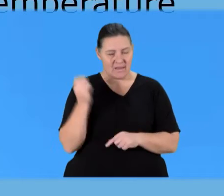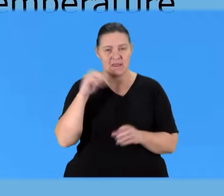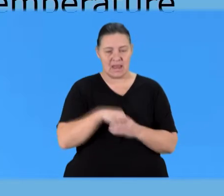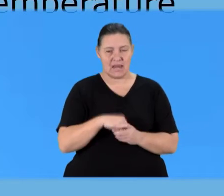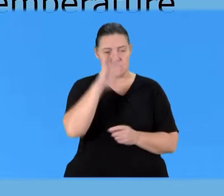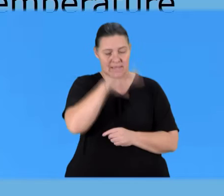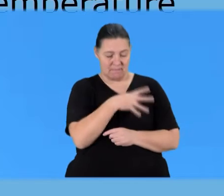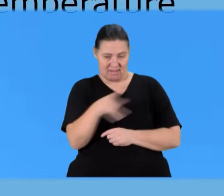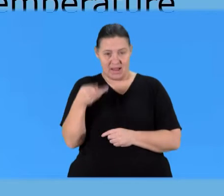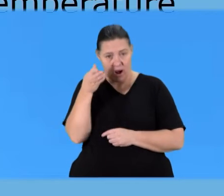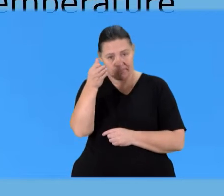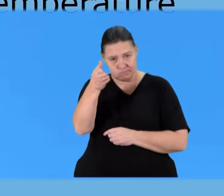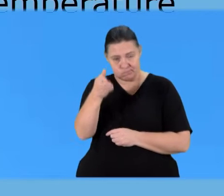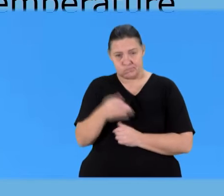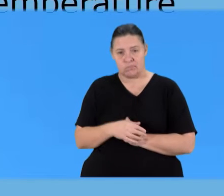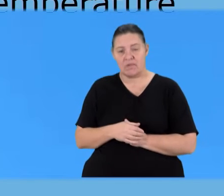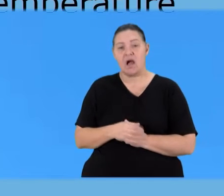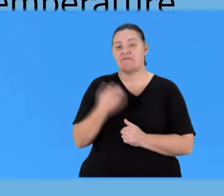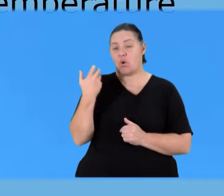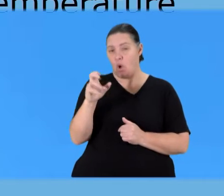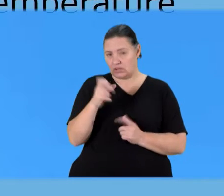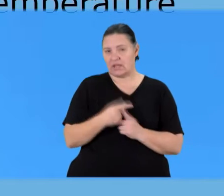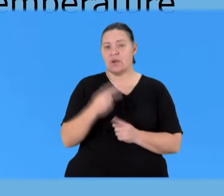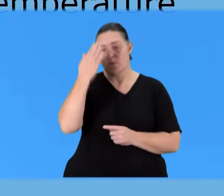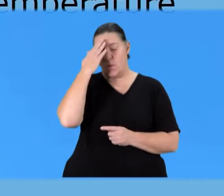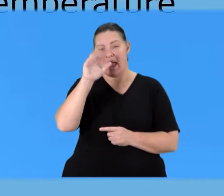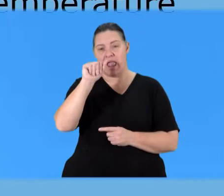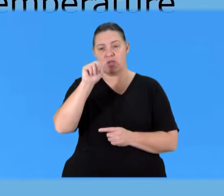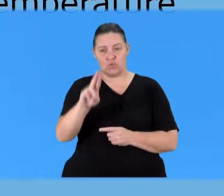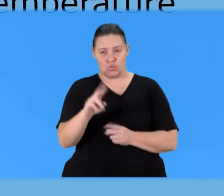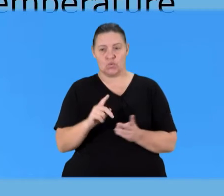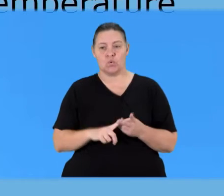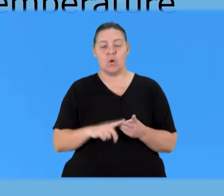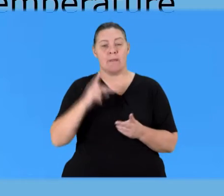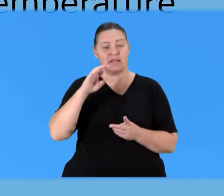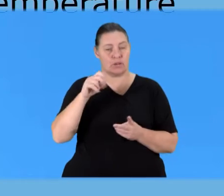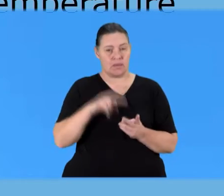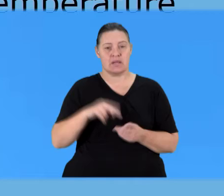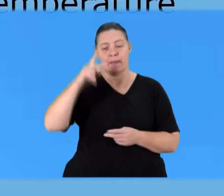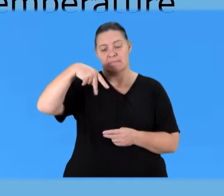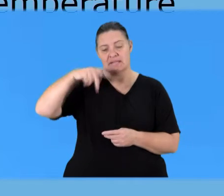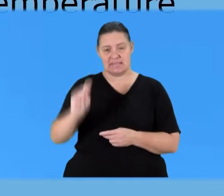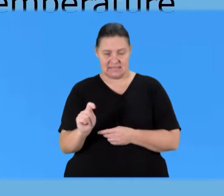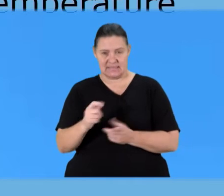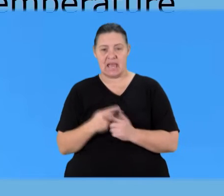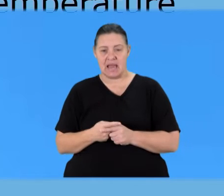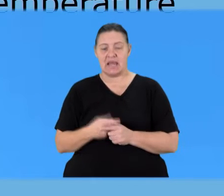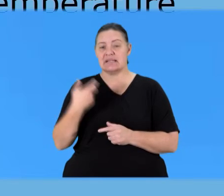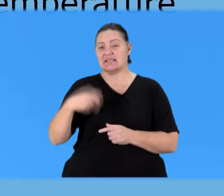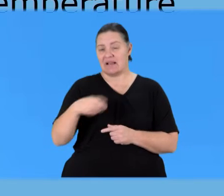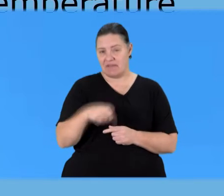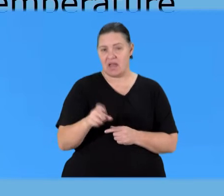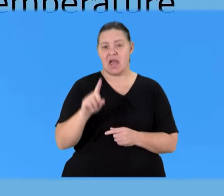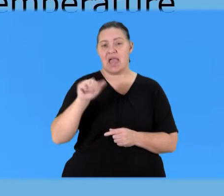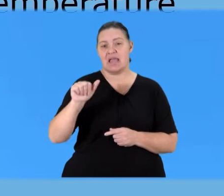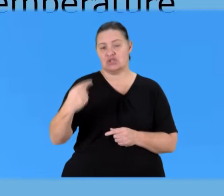find these elements in our periodic table. The chemical symbol for gold, we know that it's Au. For platinum, it's going to be Pt. And